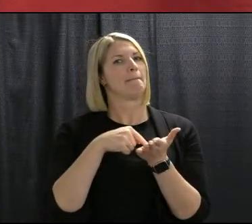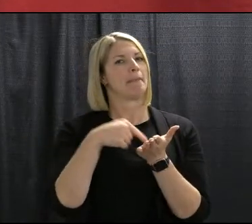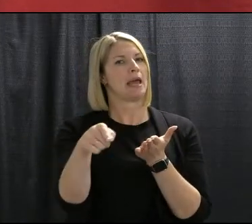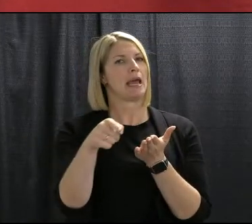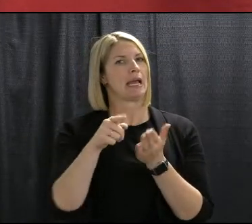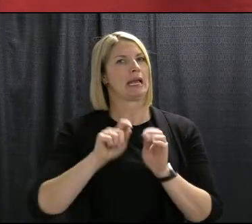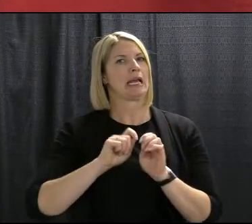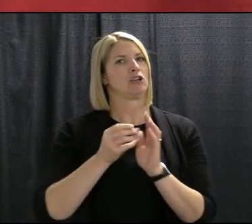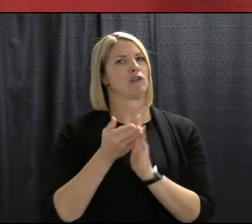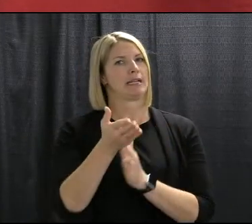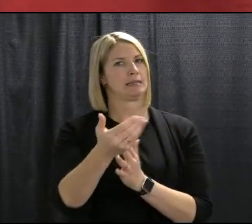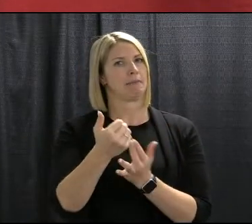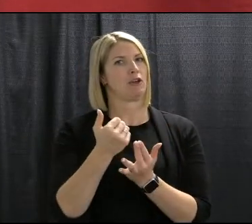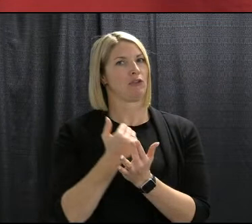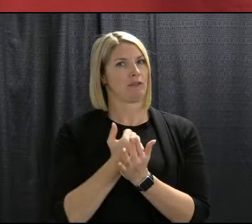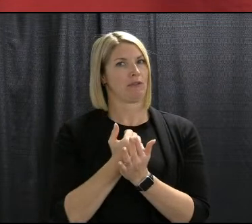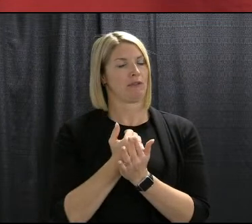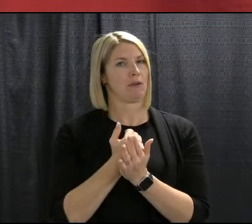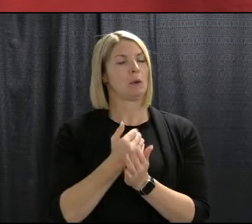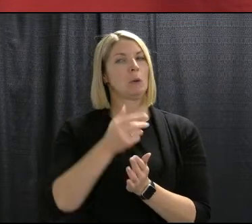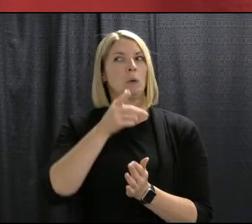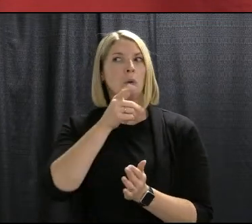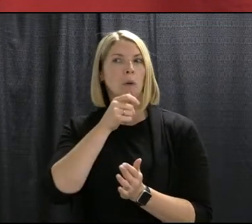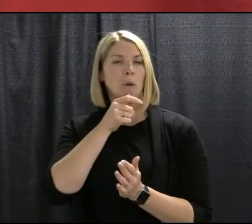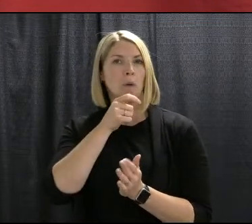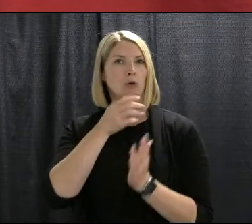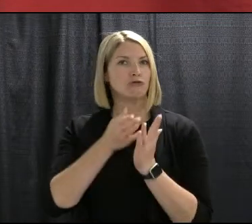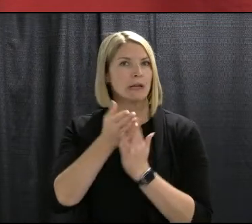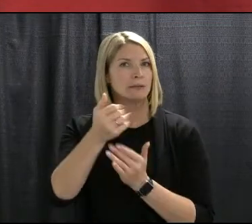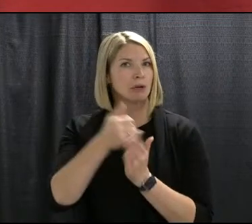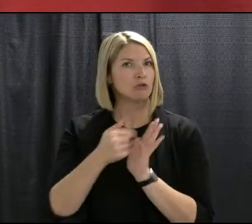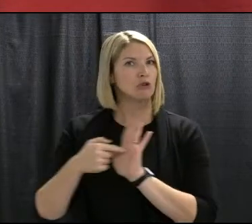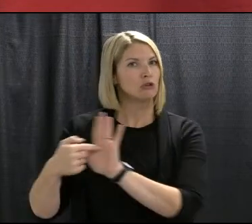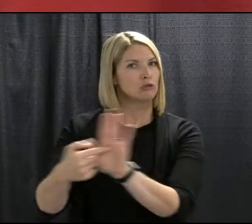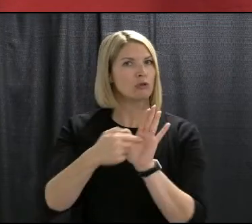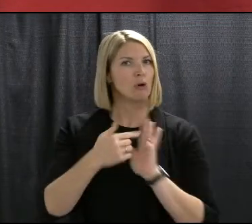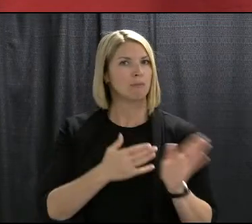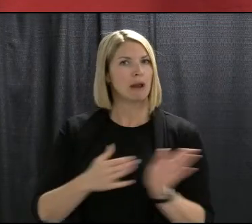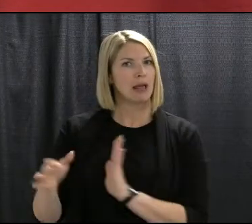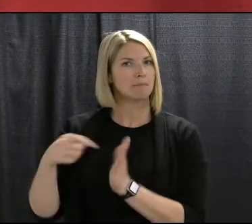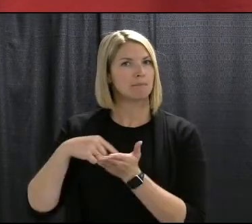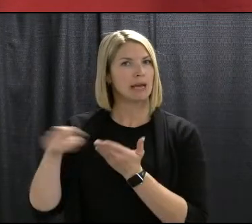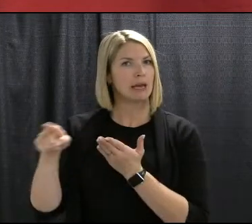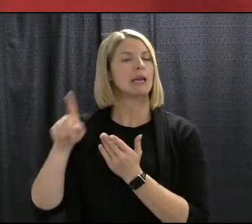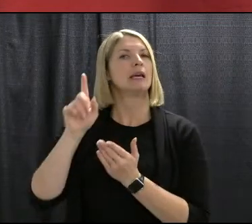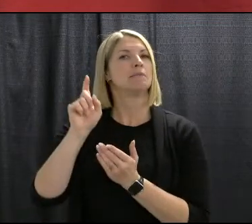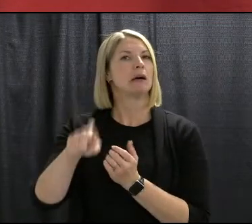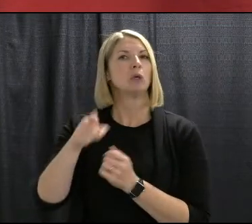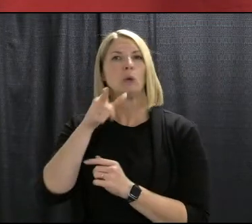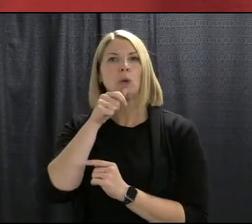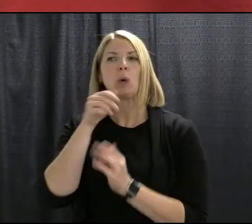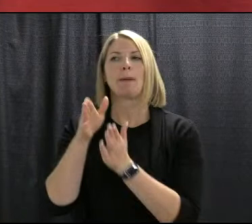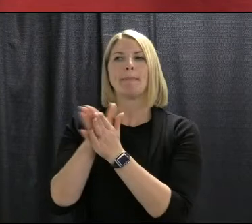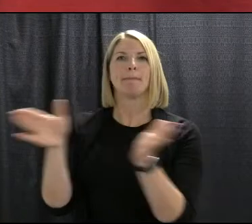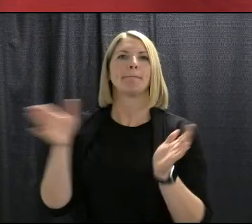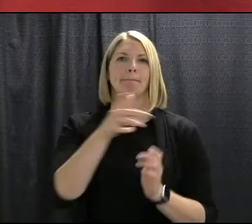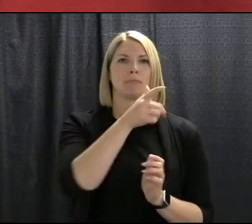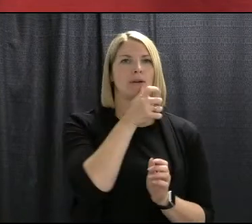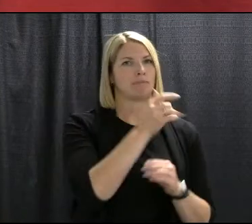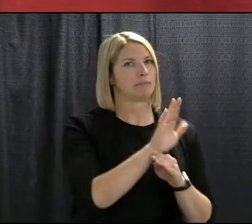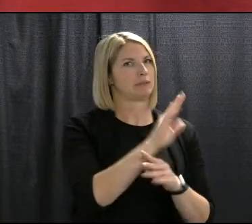details by businesses. This new legislation will require pay transparency from both private and public